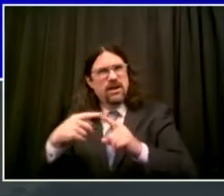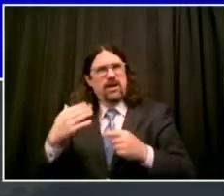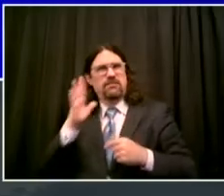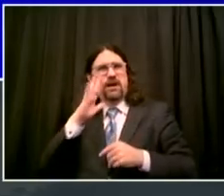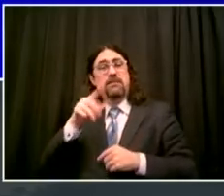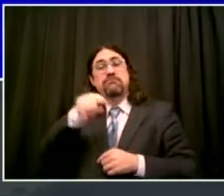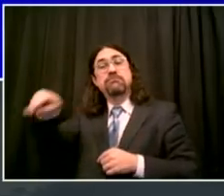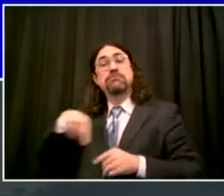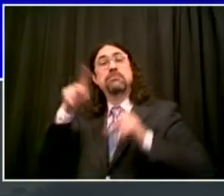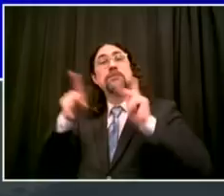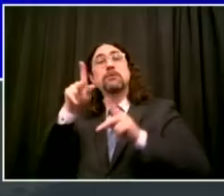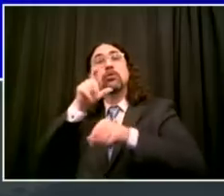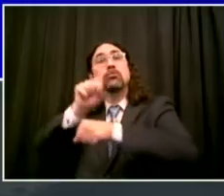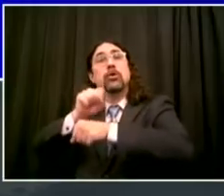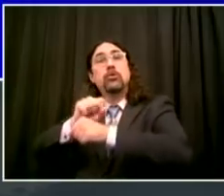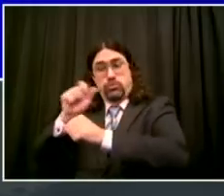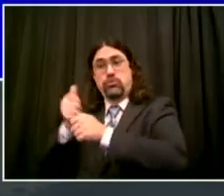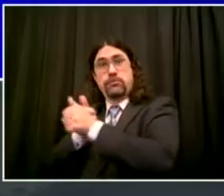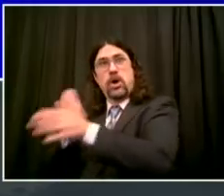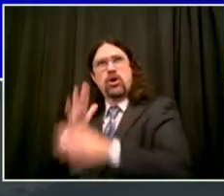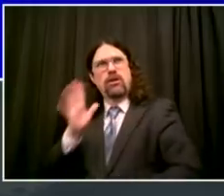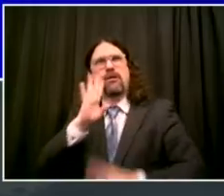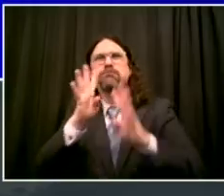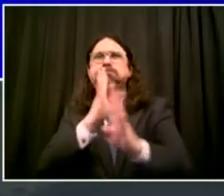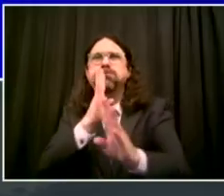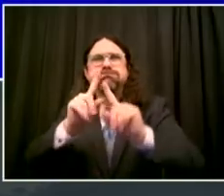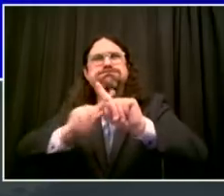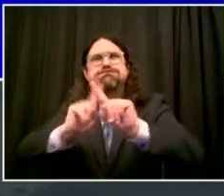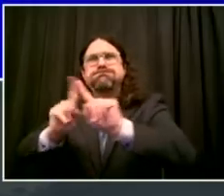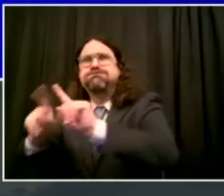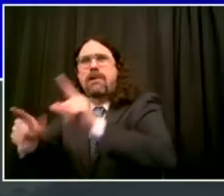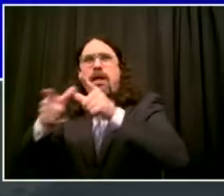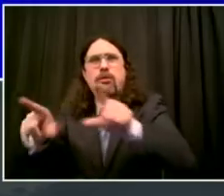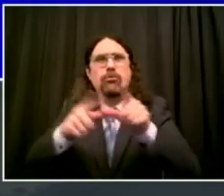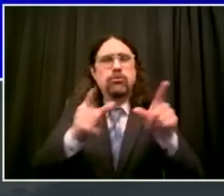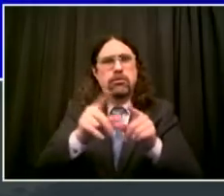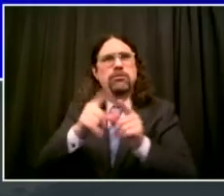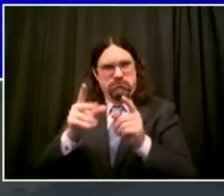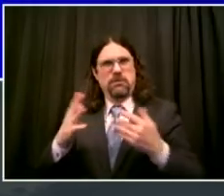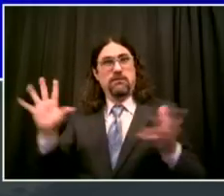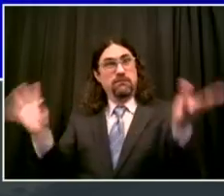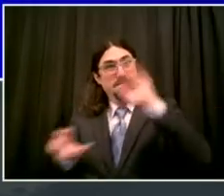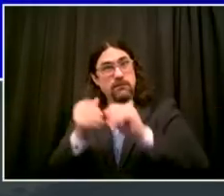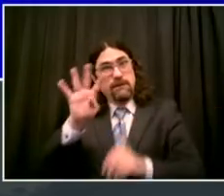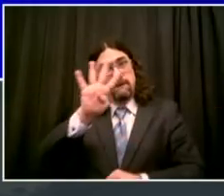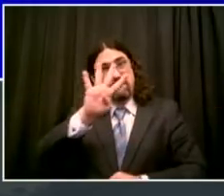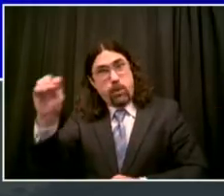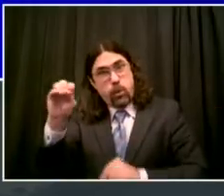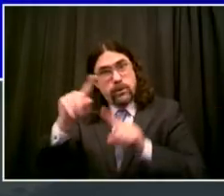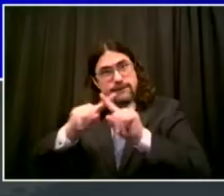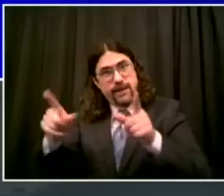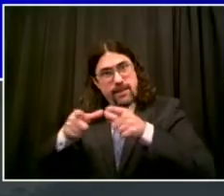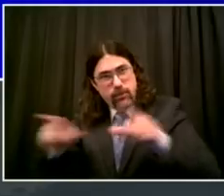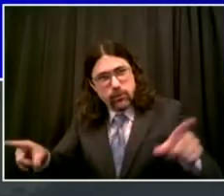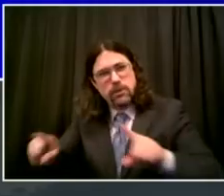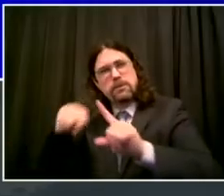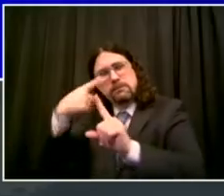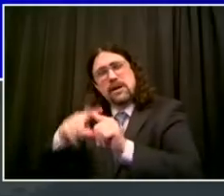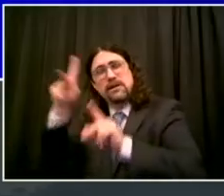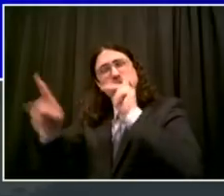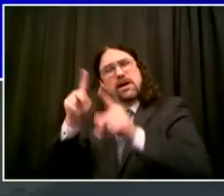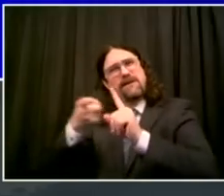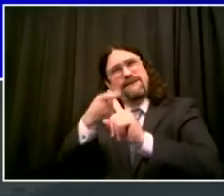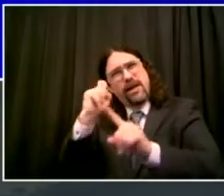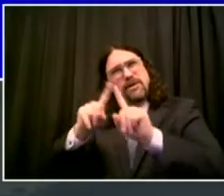almost half, and 40% of them speak Spanish. As we sit here today and are moving the program forward, we have an additional